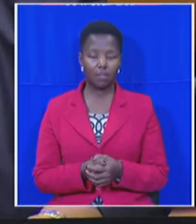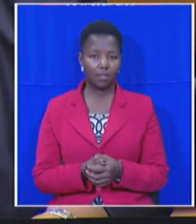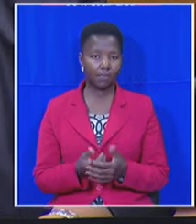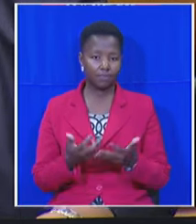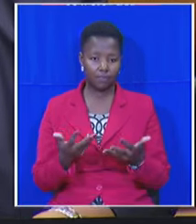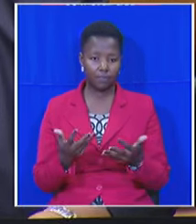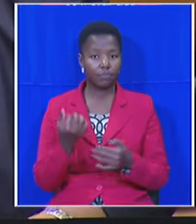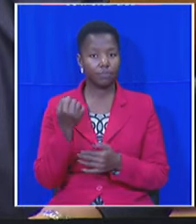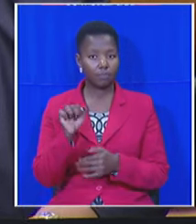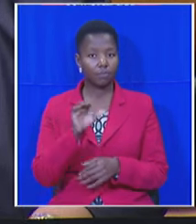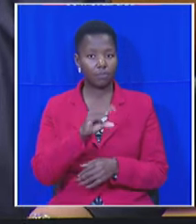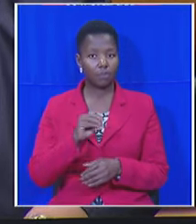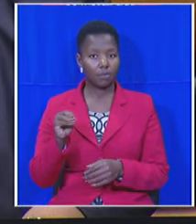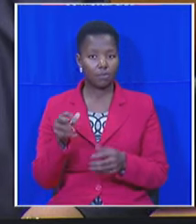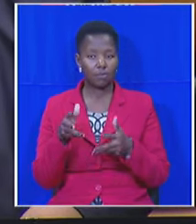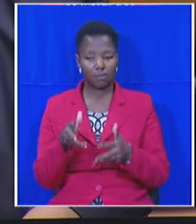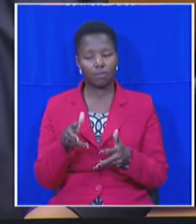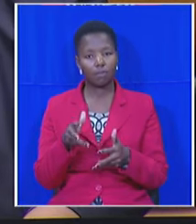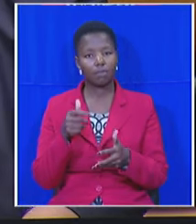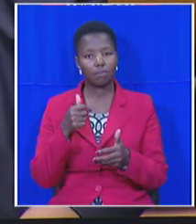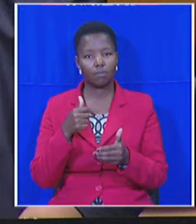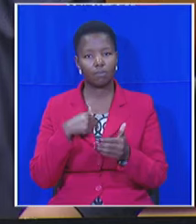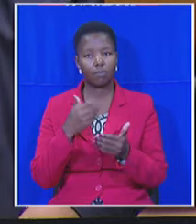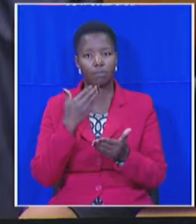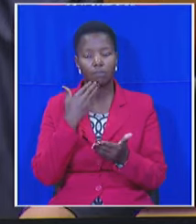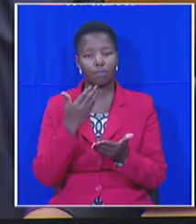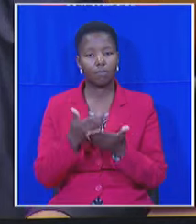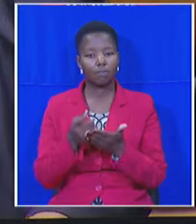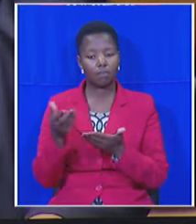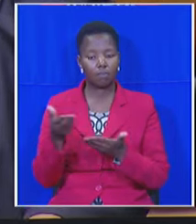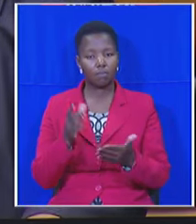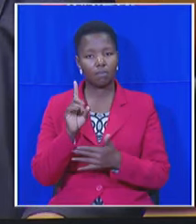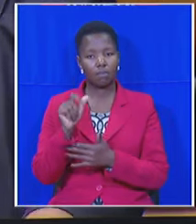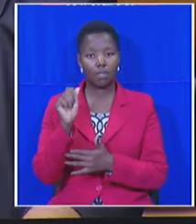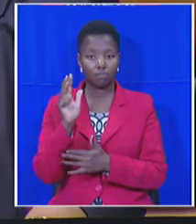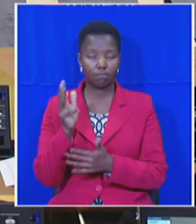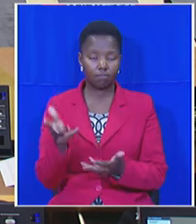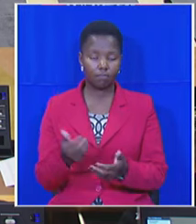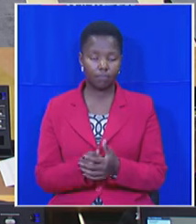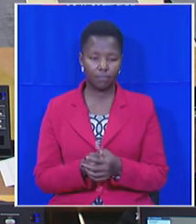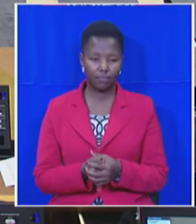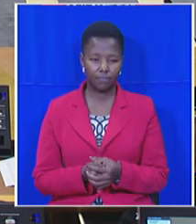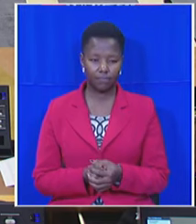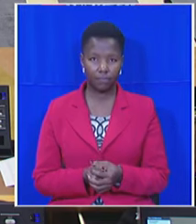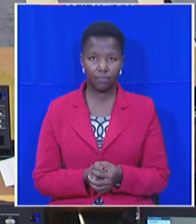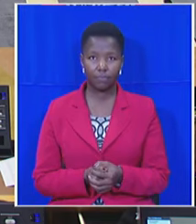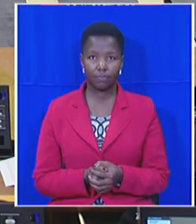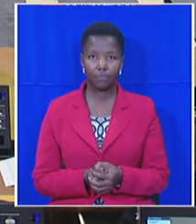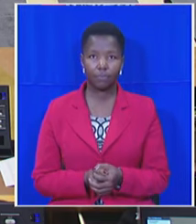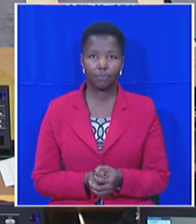There being objections, I now call for the declarations, the Democratic Alliance.